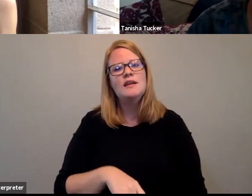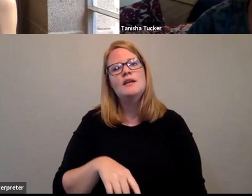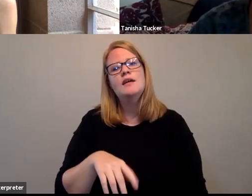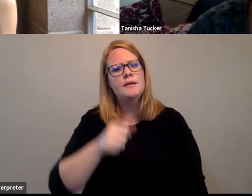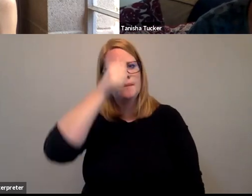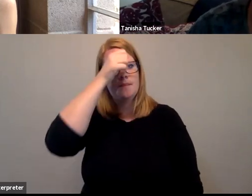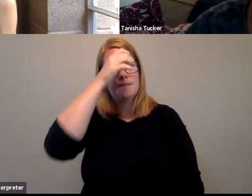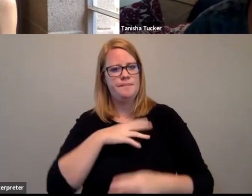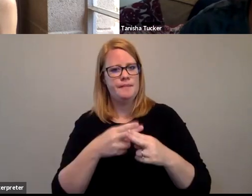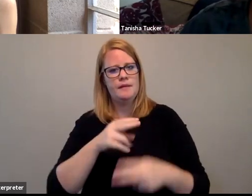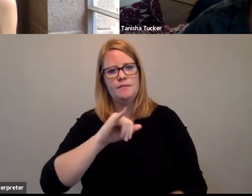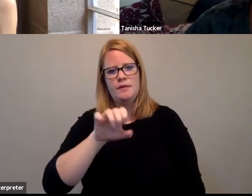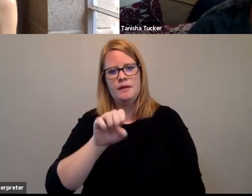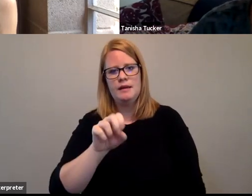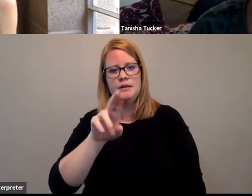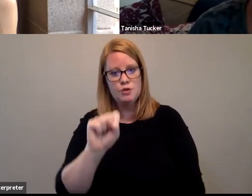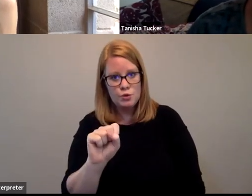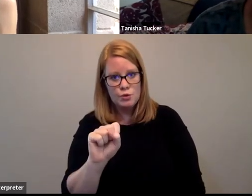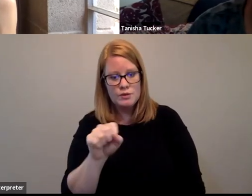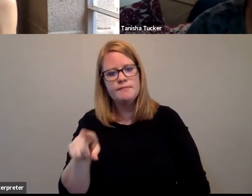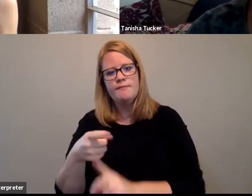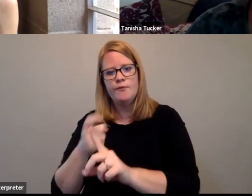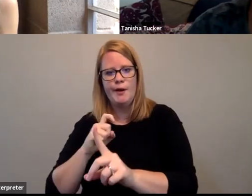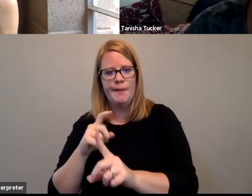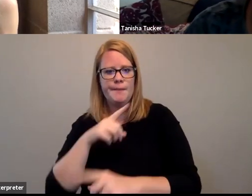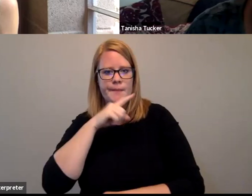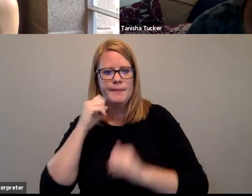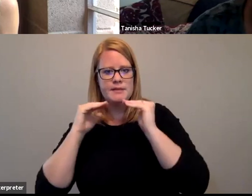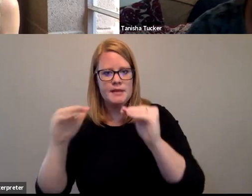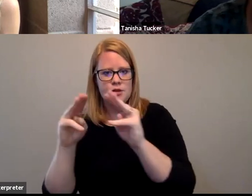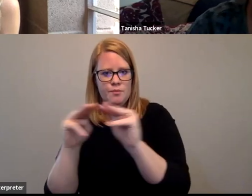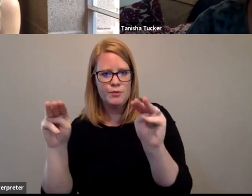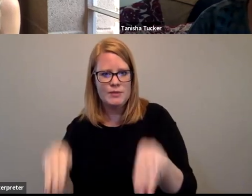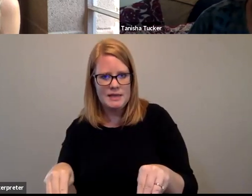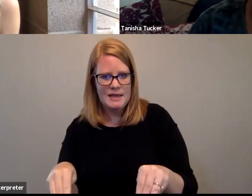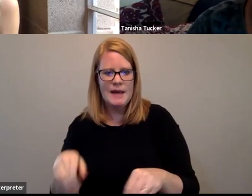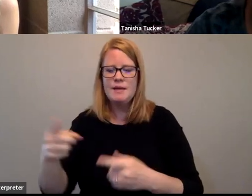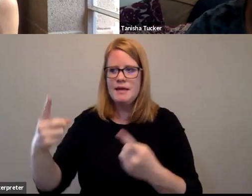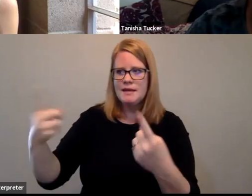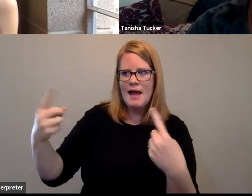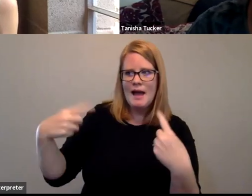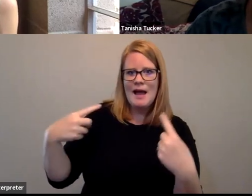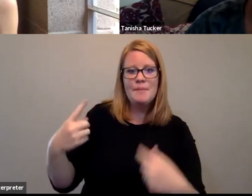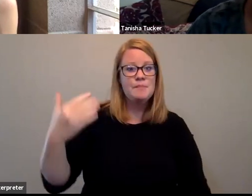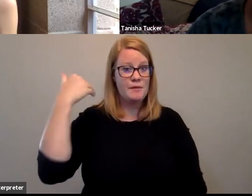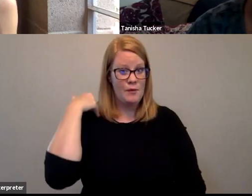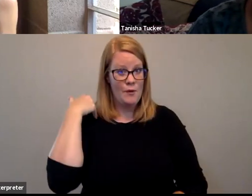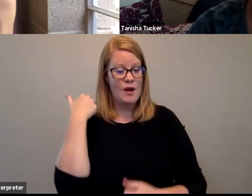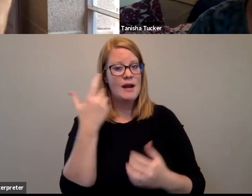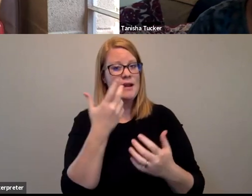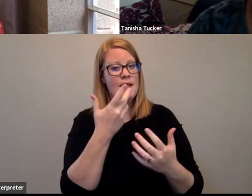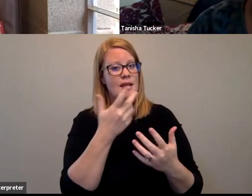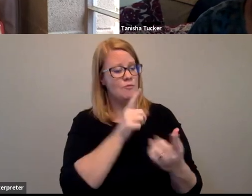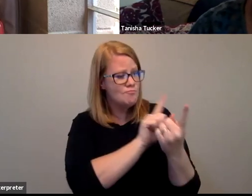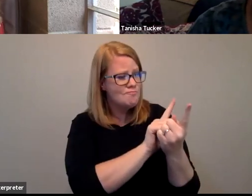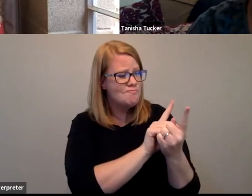Museum, he was out there. He used to come and sing to my grandma Juana, serenade her at night. And,